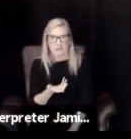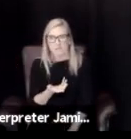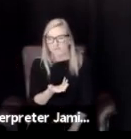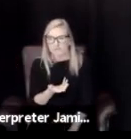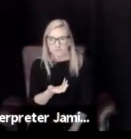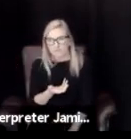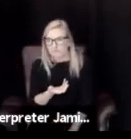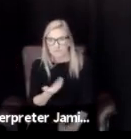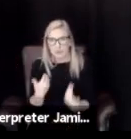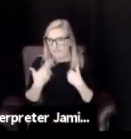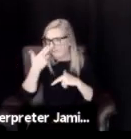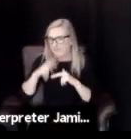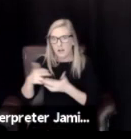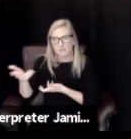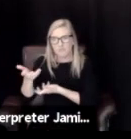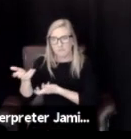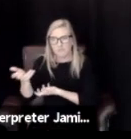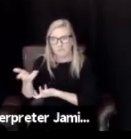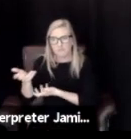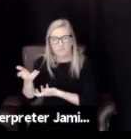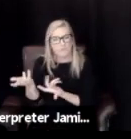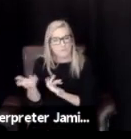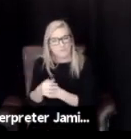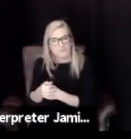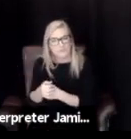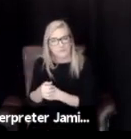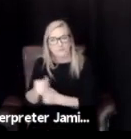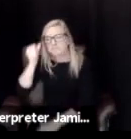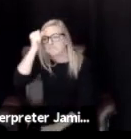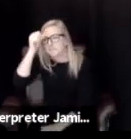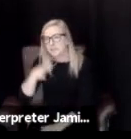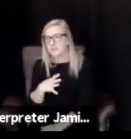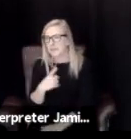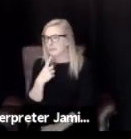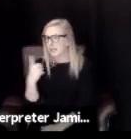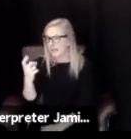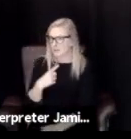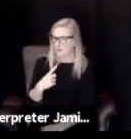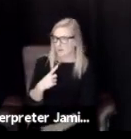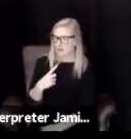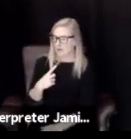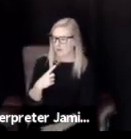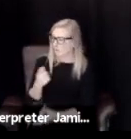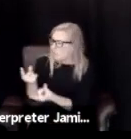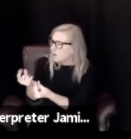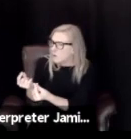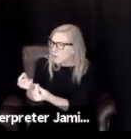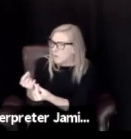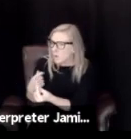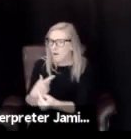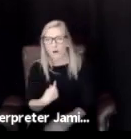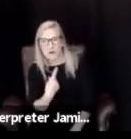just having fun talking. So he says to me, well, what do you do? And I shared with him, I work